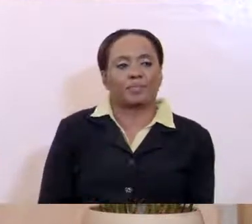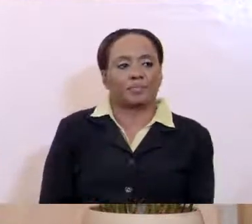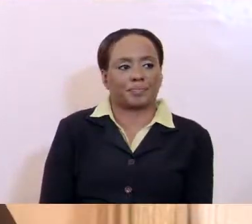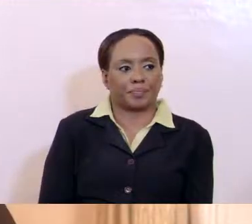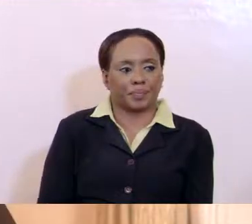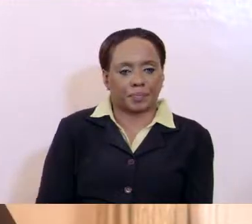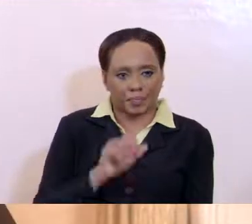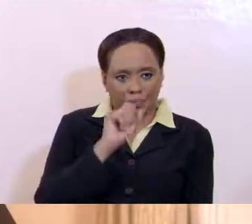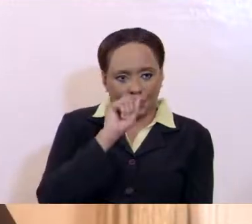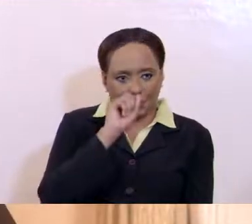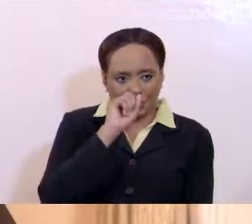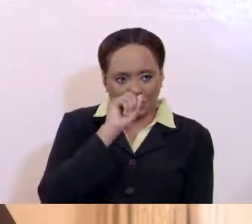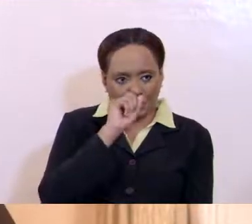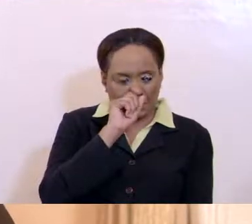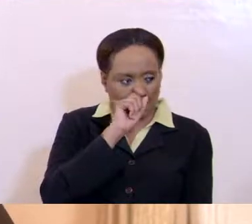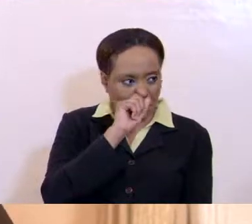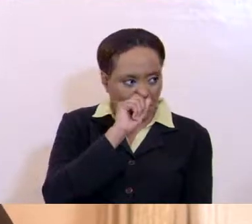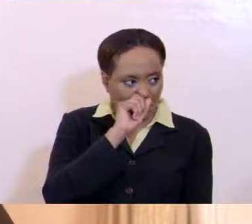You're going to speak now?